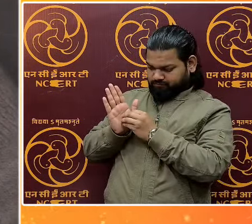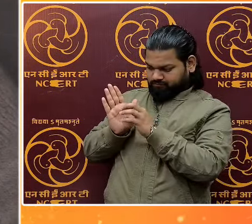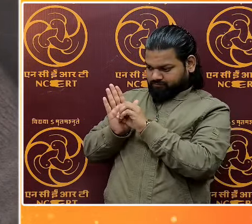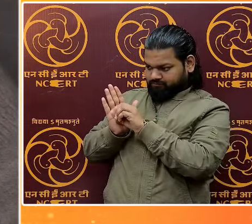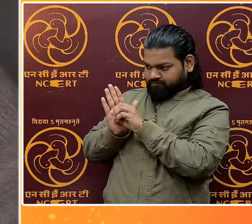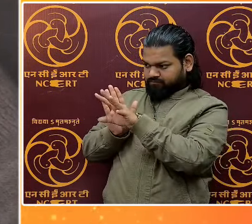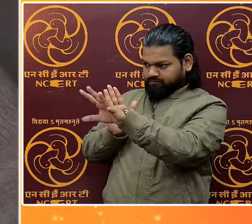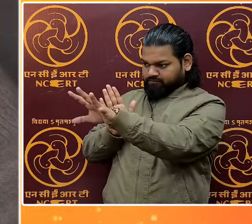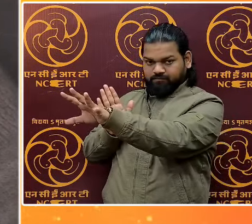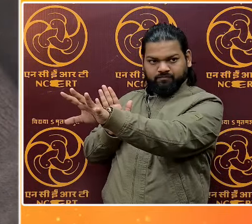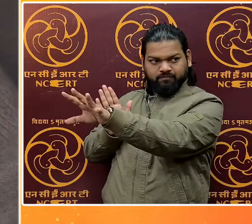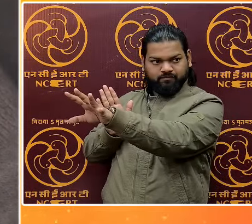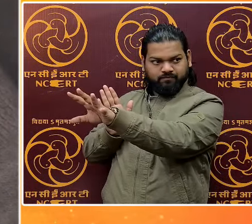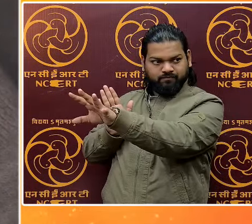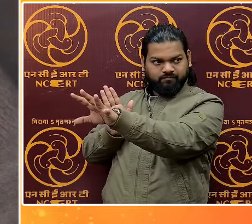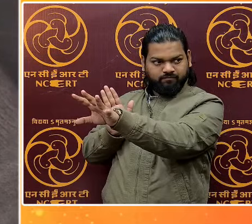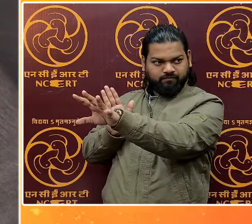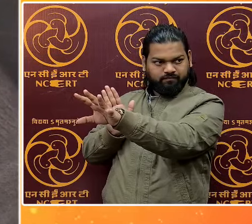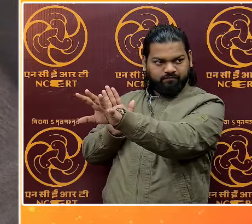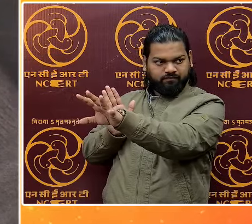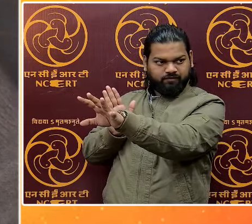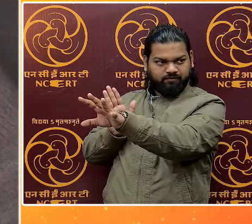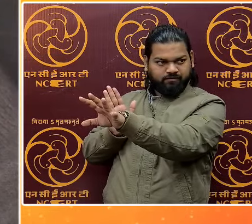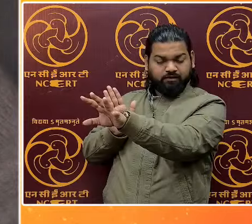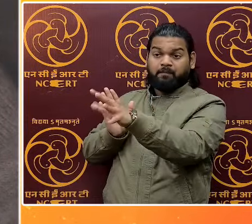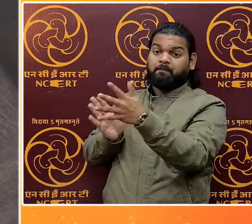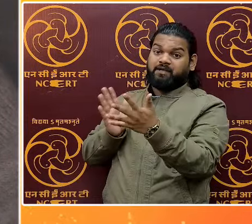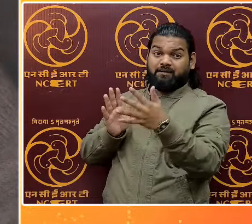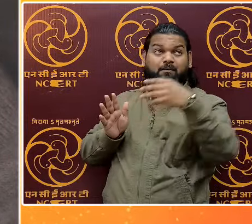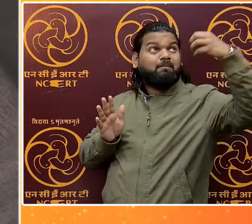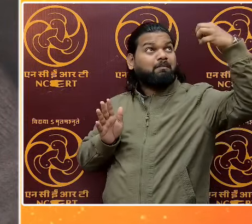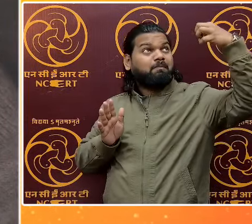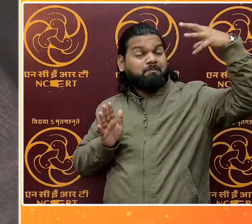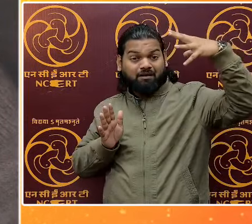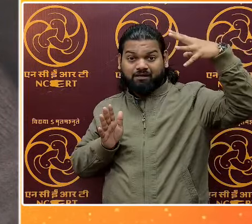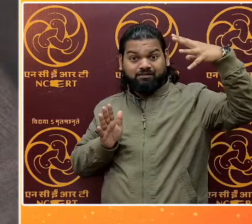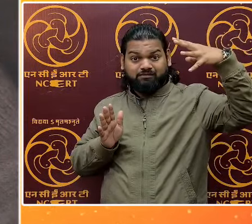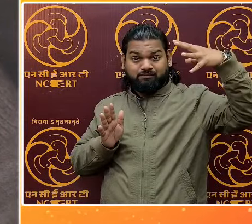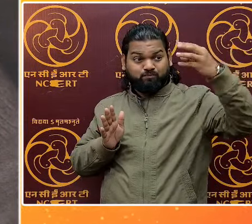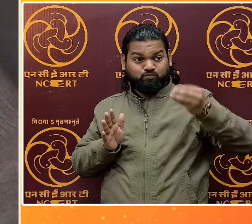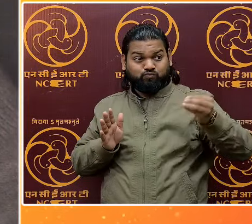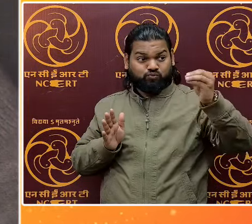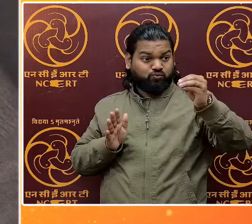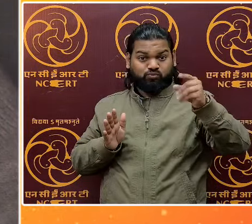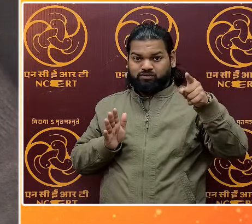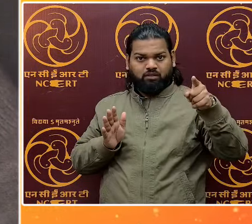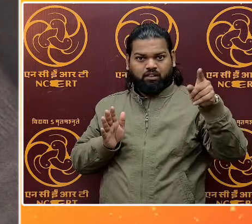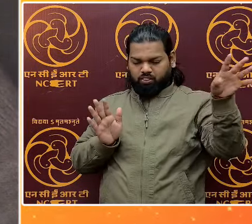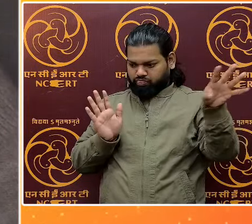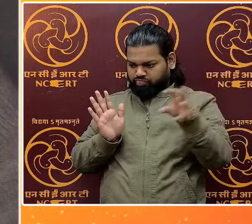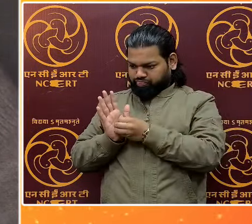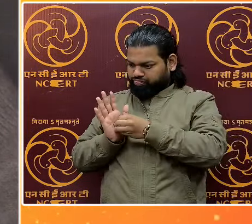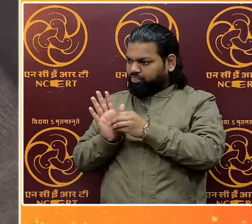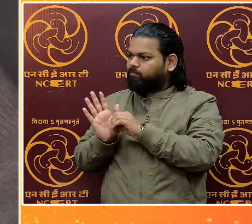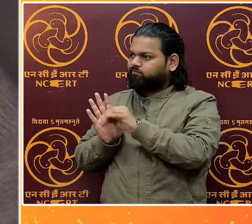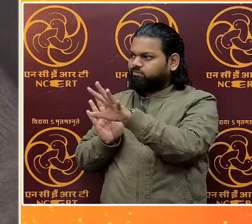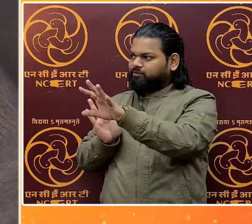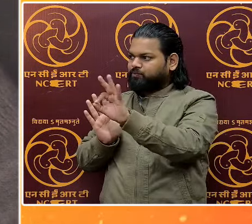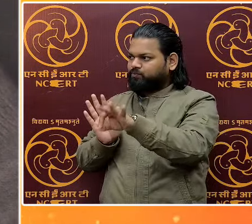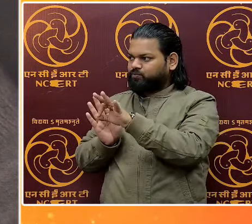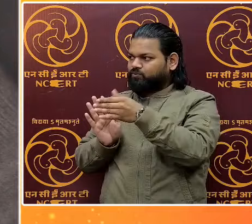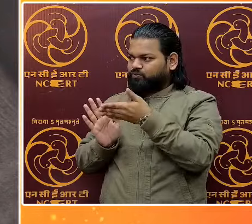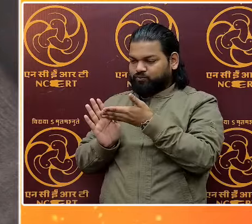that no, it ma'am. is no, the light is not that prominently coming out.